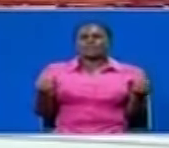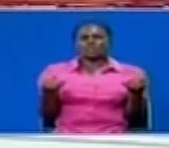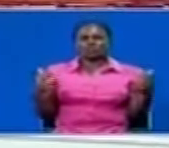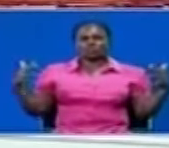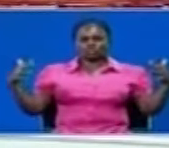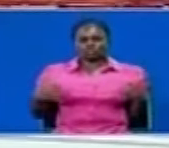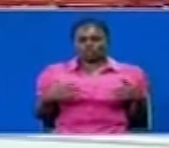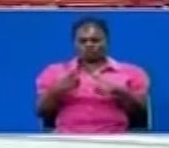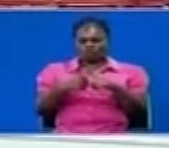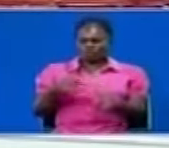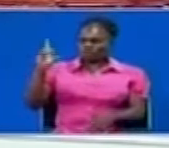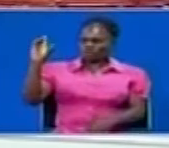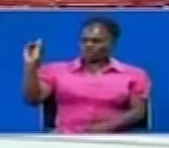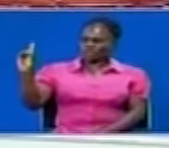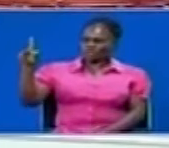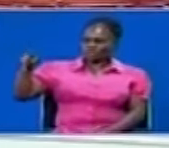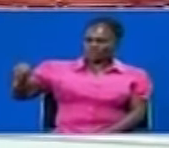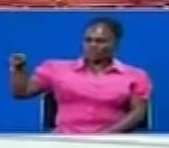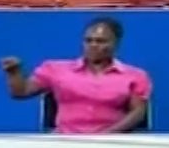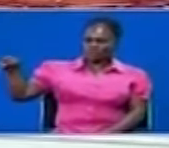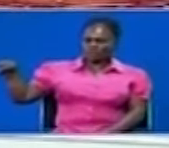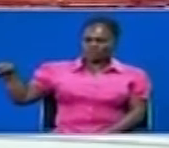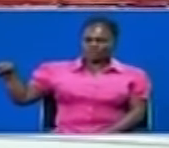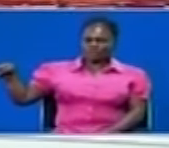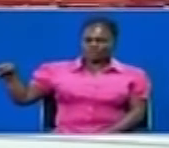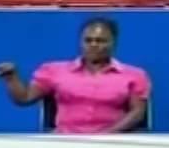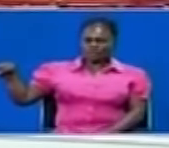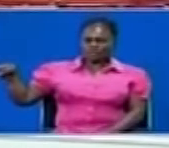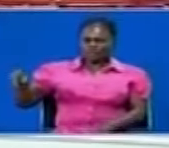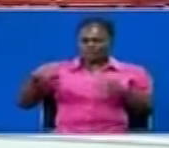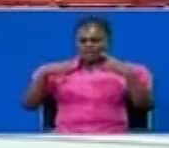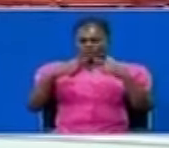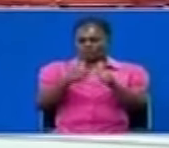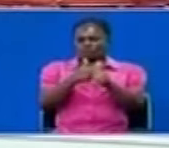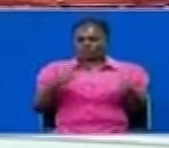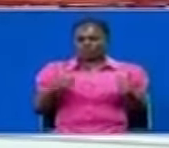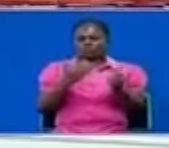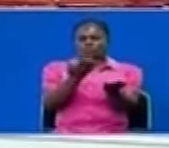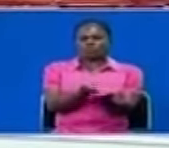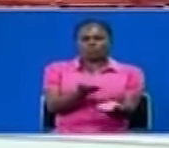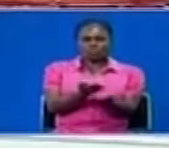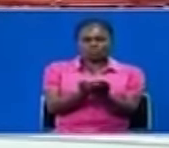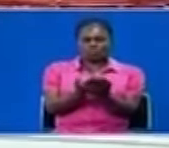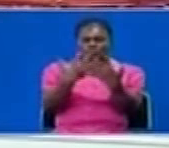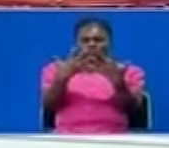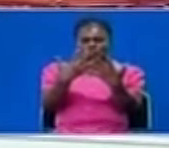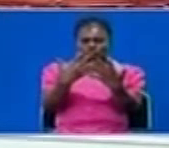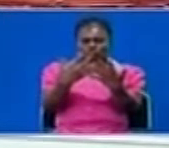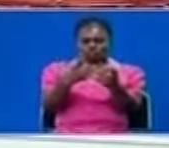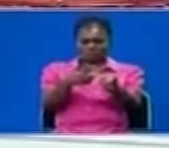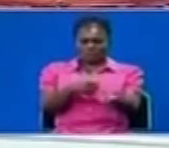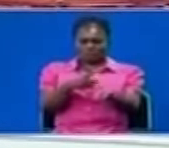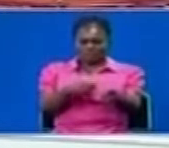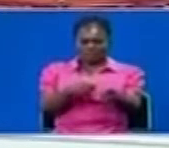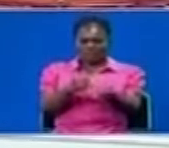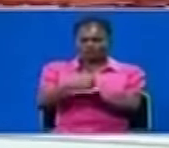the Director of Public Prosecutions in Kenya, Keriako Tobiko, who has declined a proposal to charge the Auditor General over